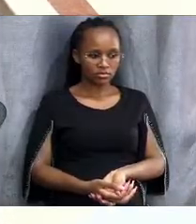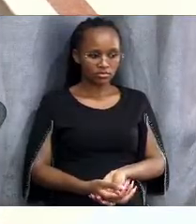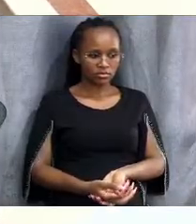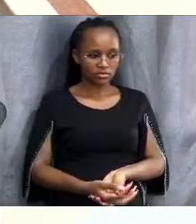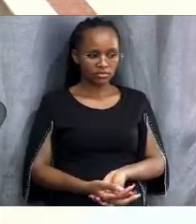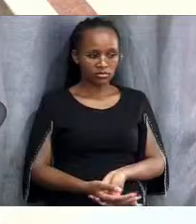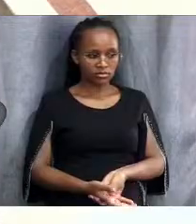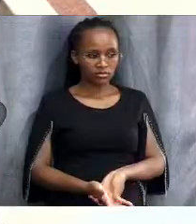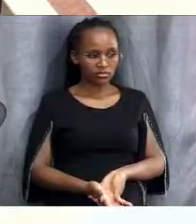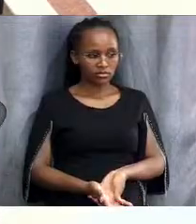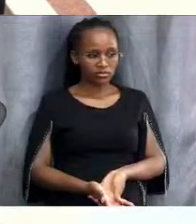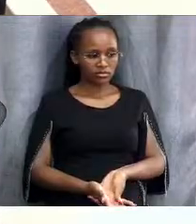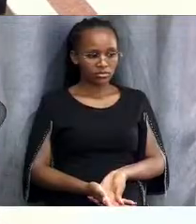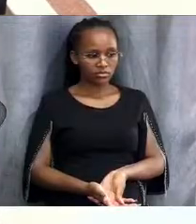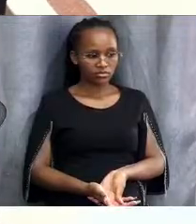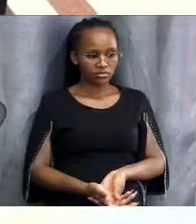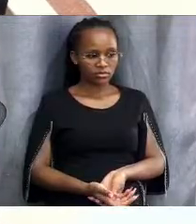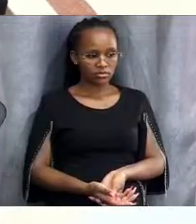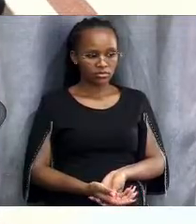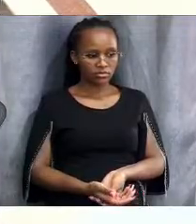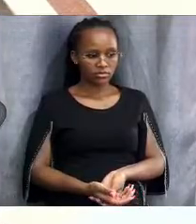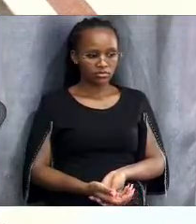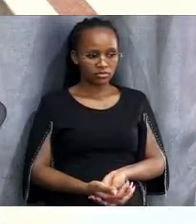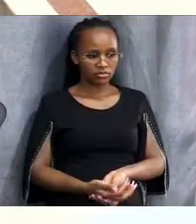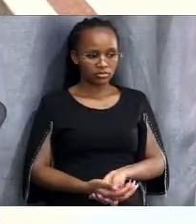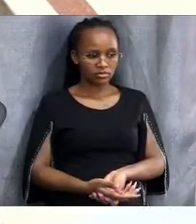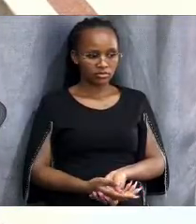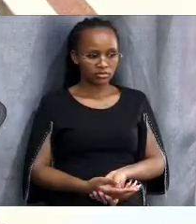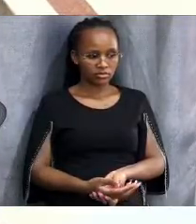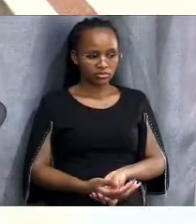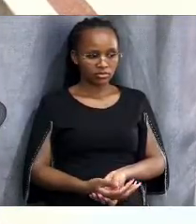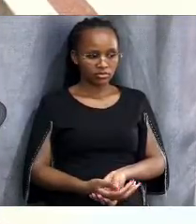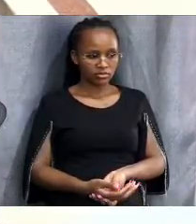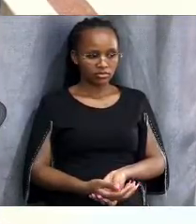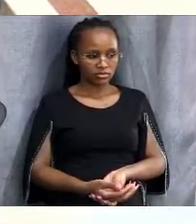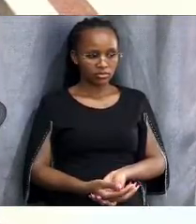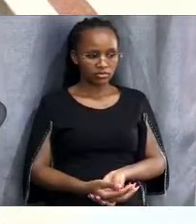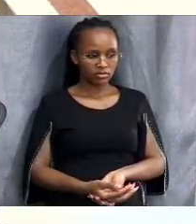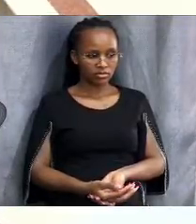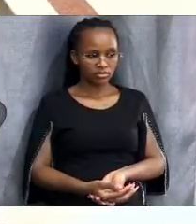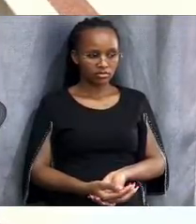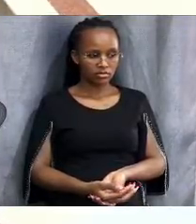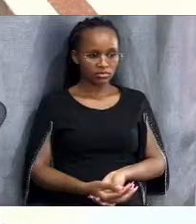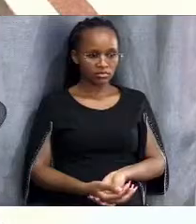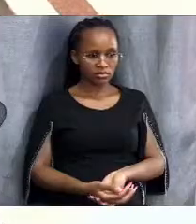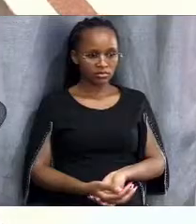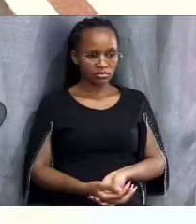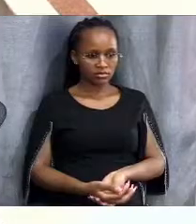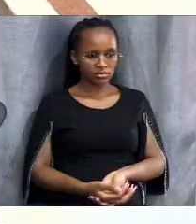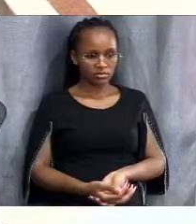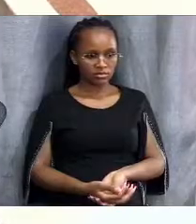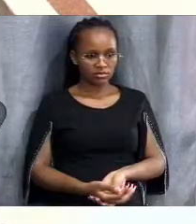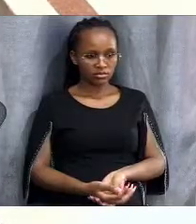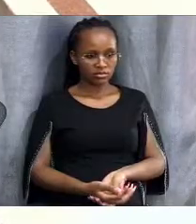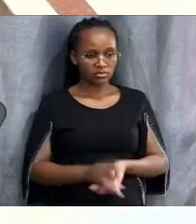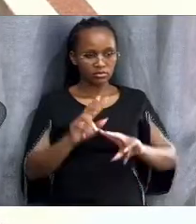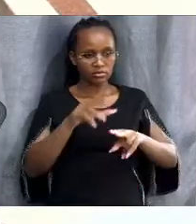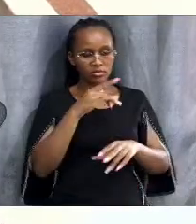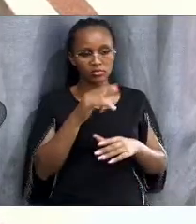Zaiden, na parents of Marvin, because na chairman